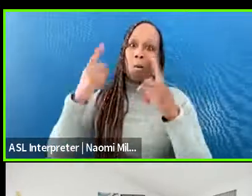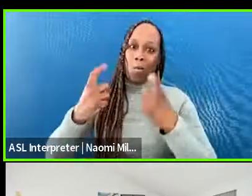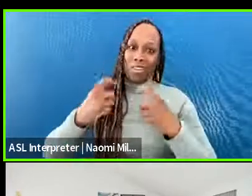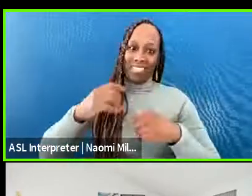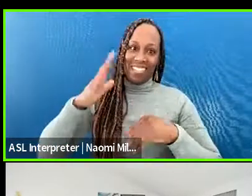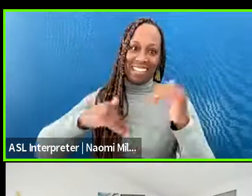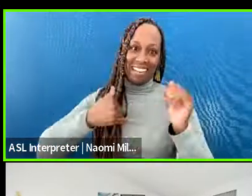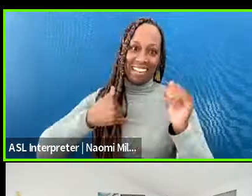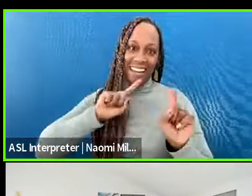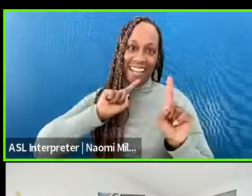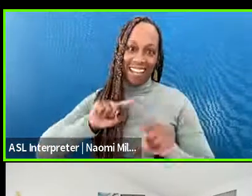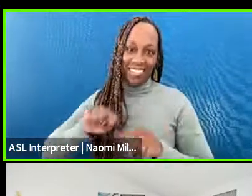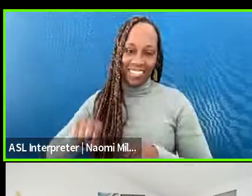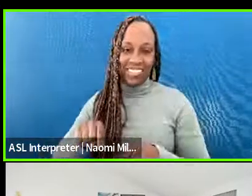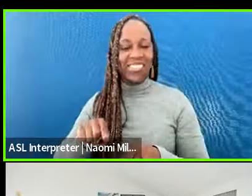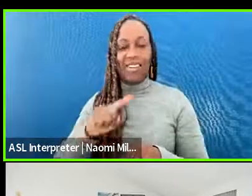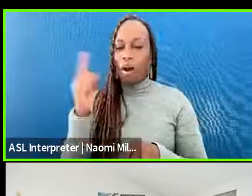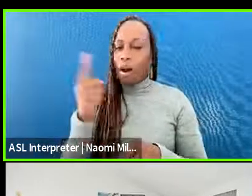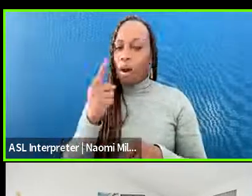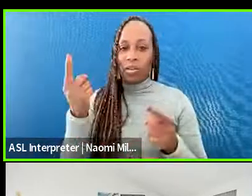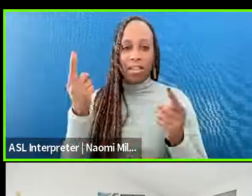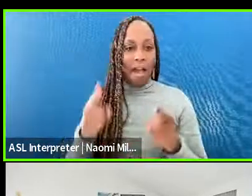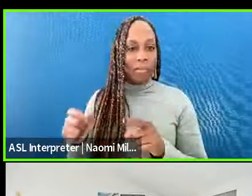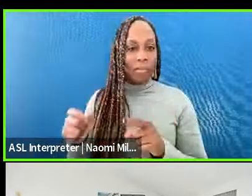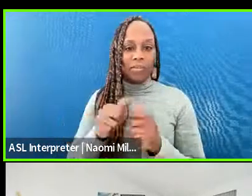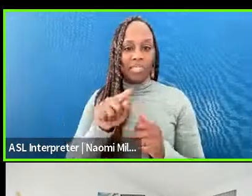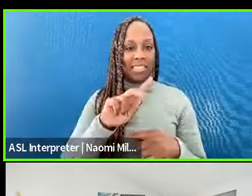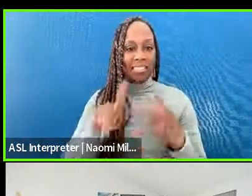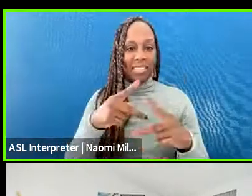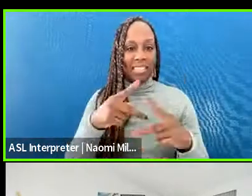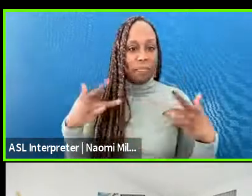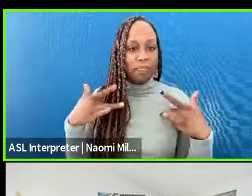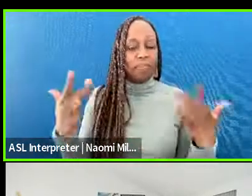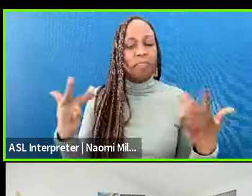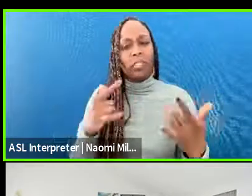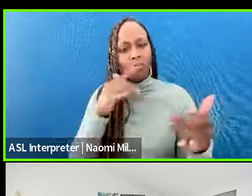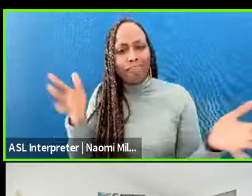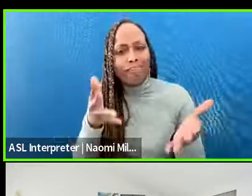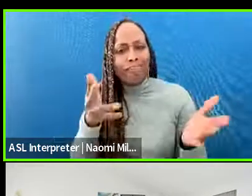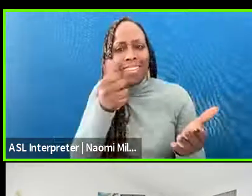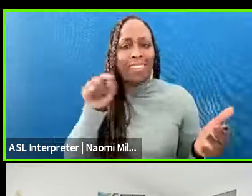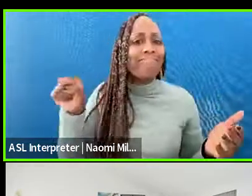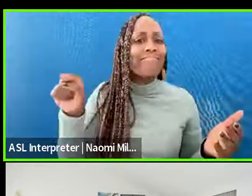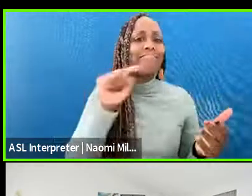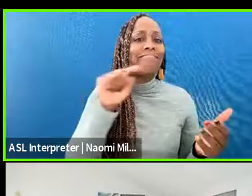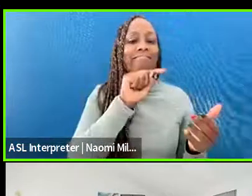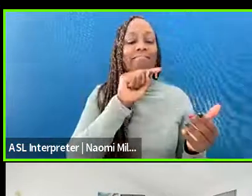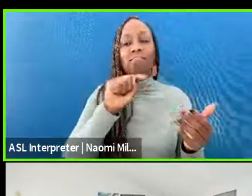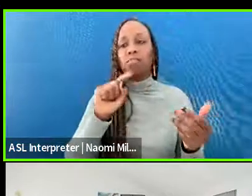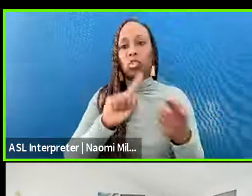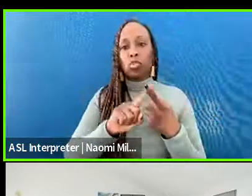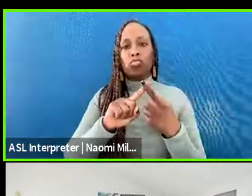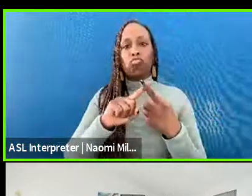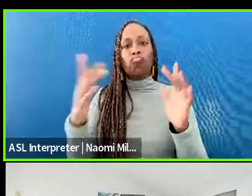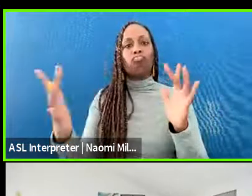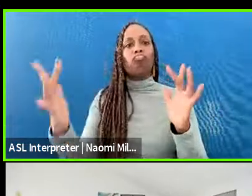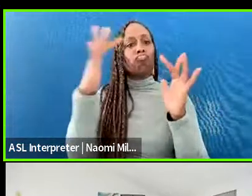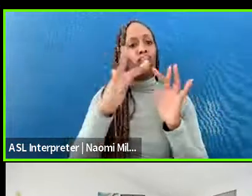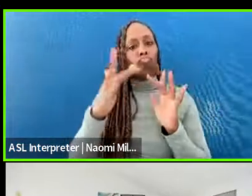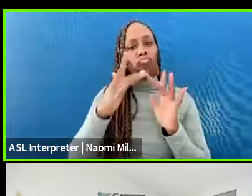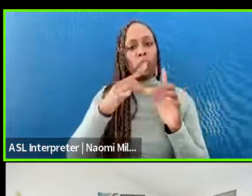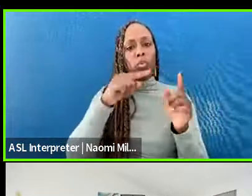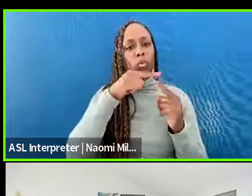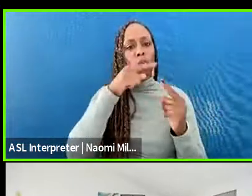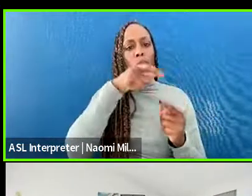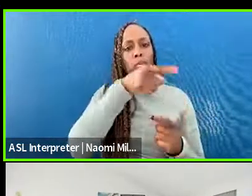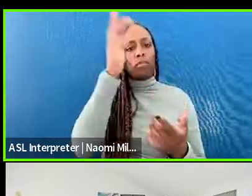answer. That always happens with these events. We encourage any of you to reach out to our speakers,